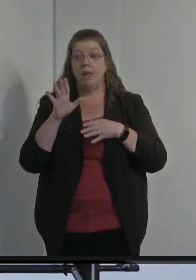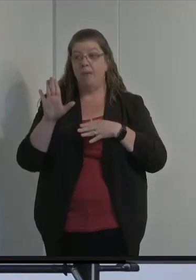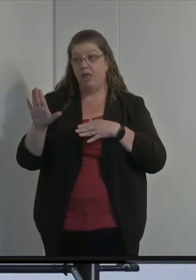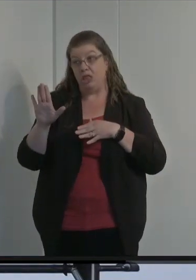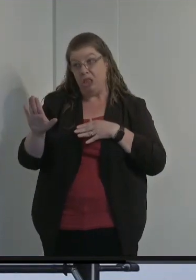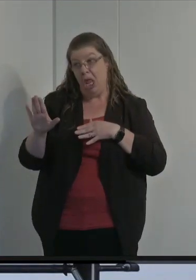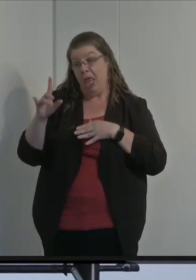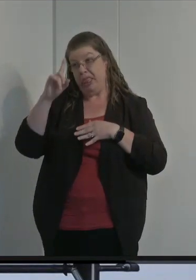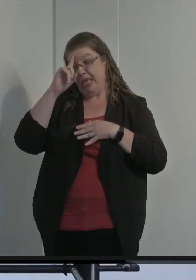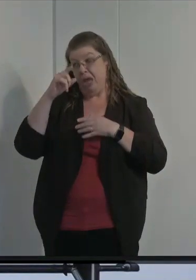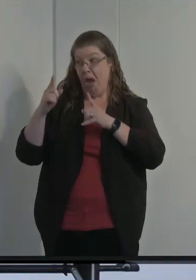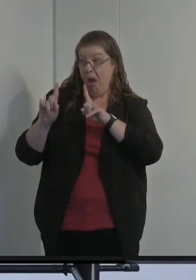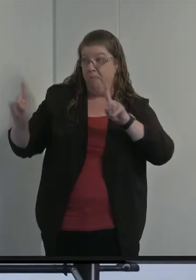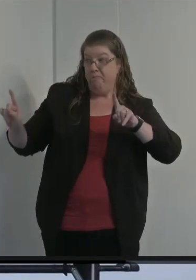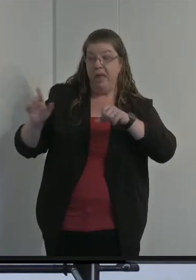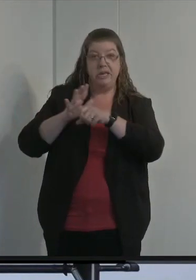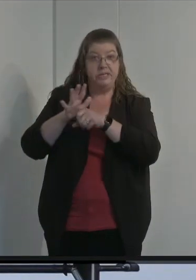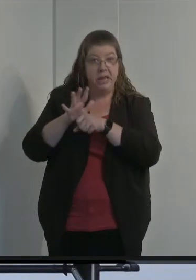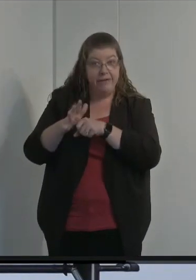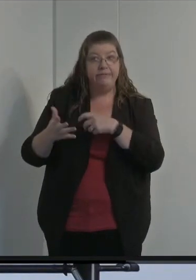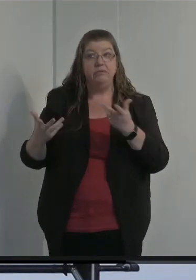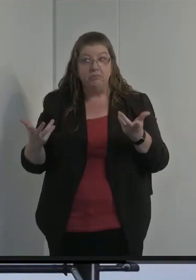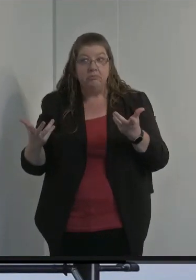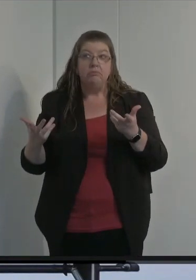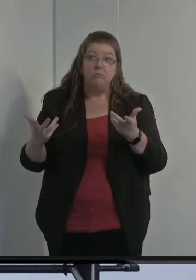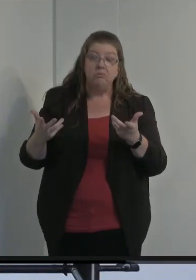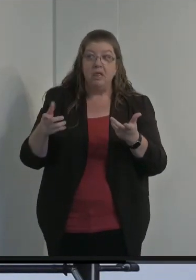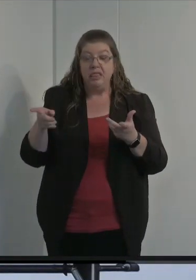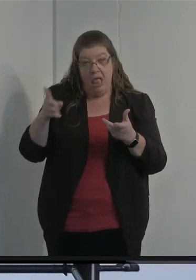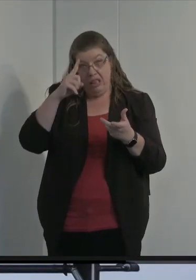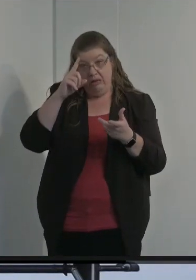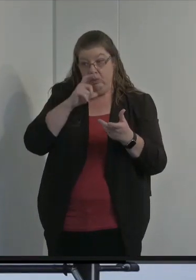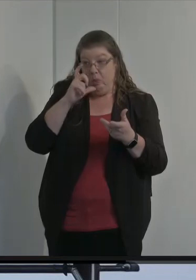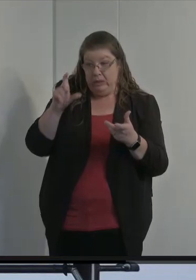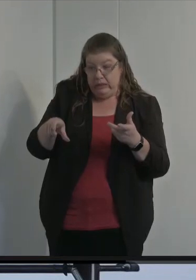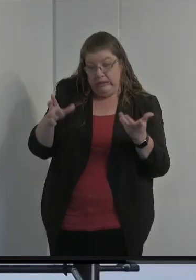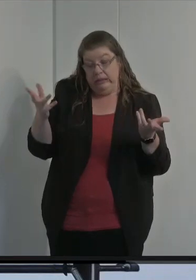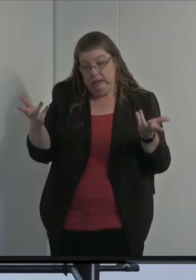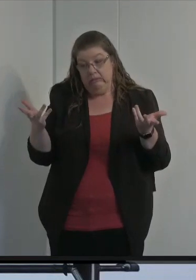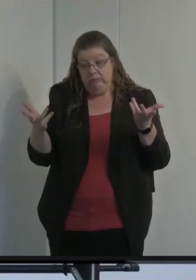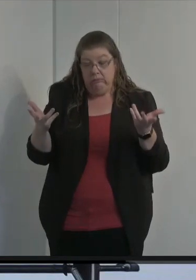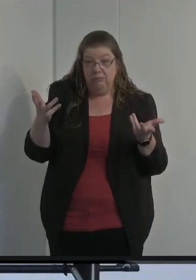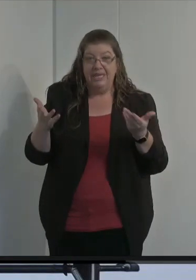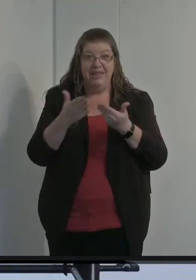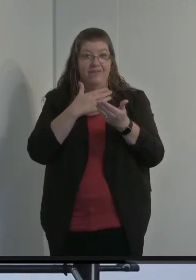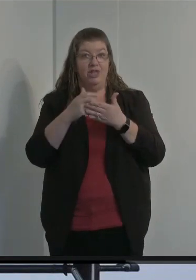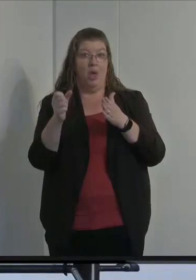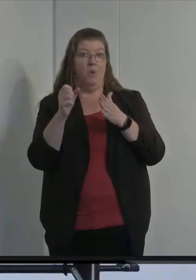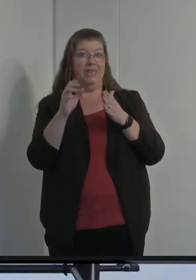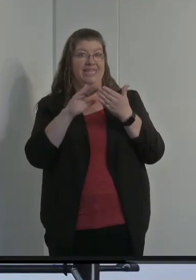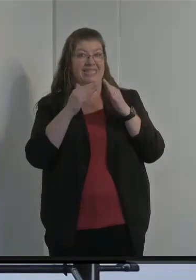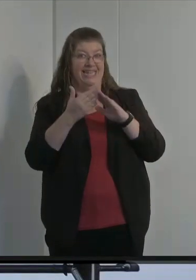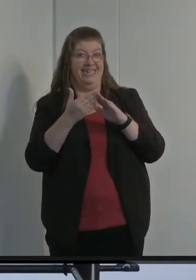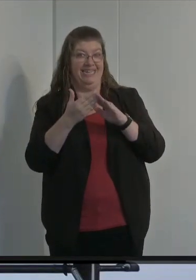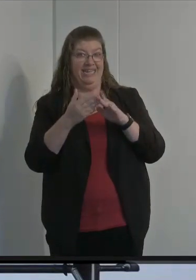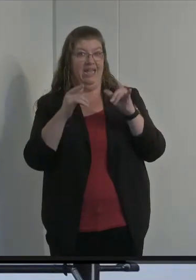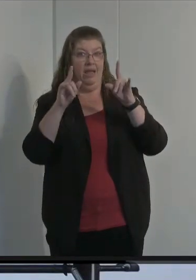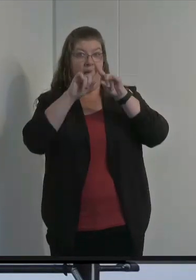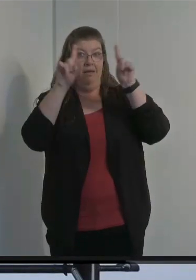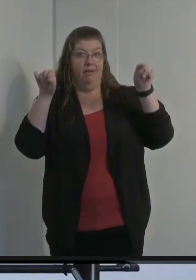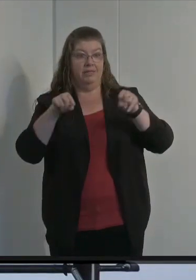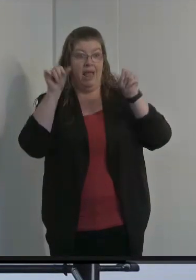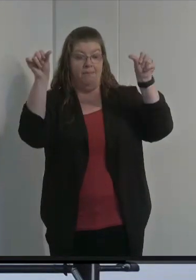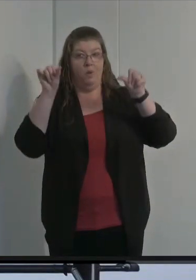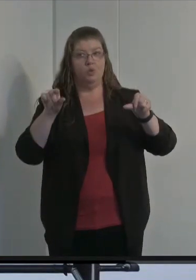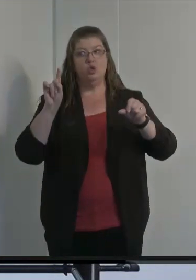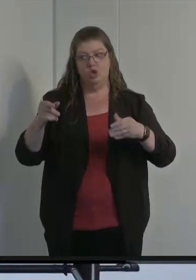far enough apart from other people that they don't need to wear a mask, despite the fact that the city has posted signs that say that they should